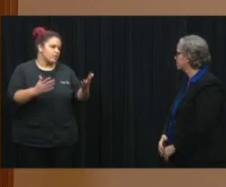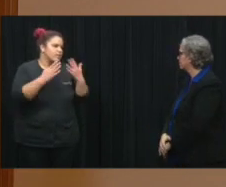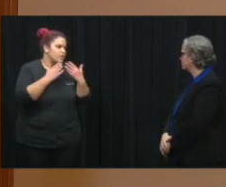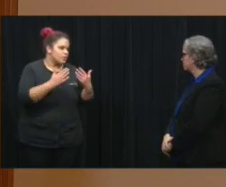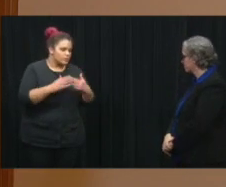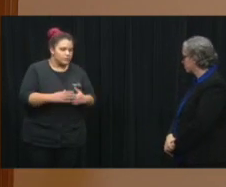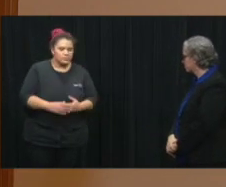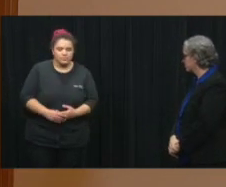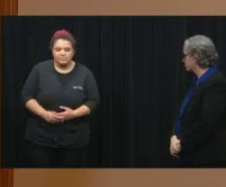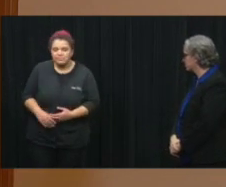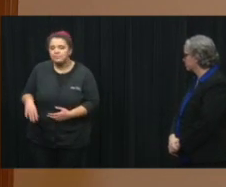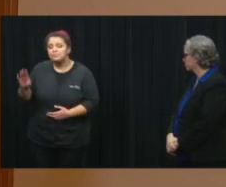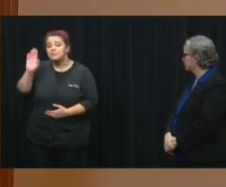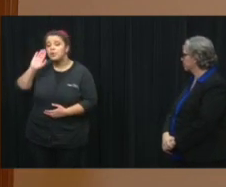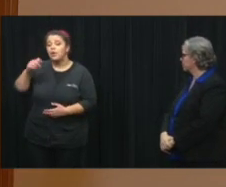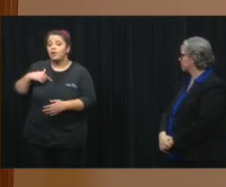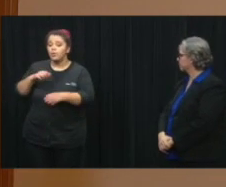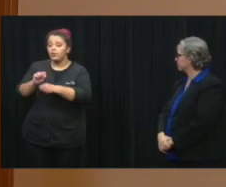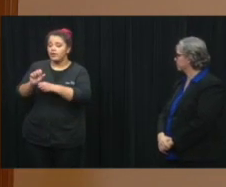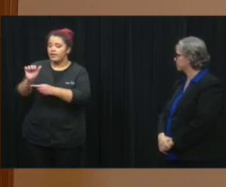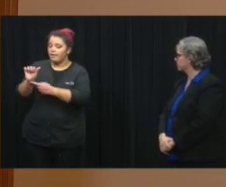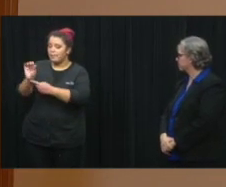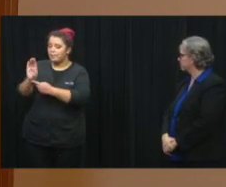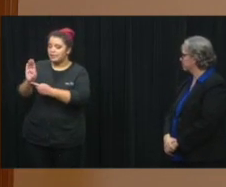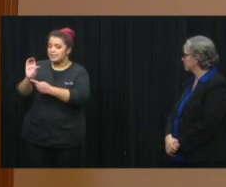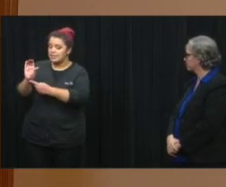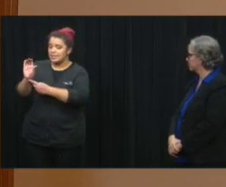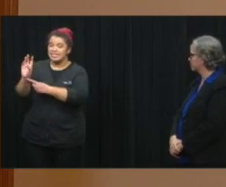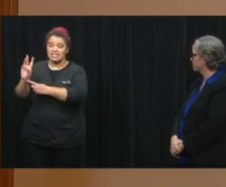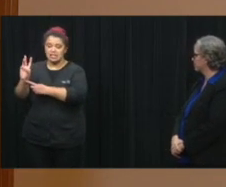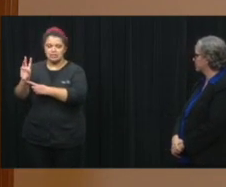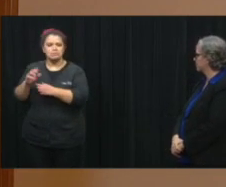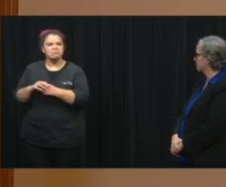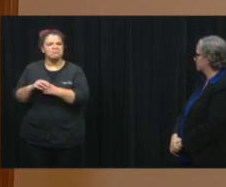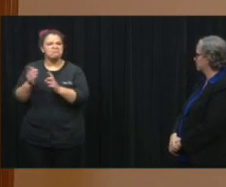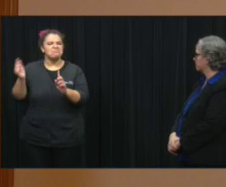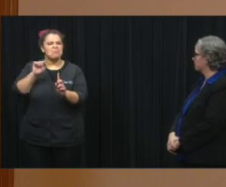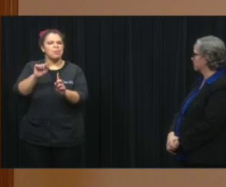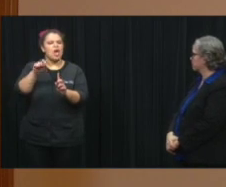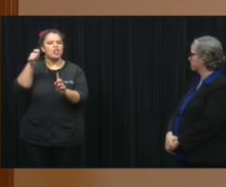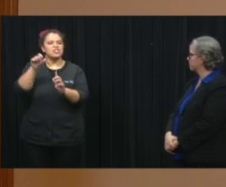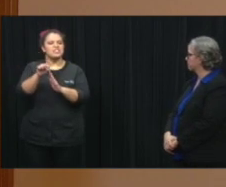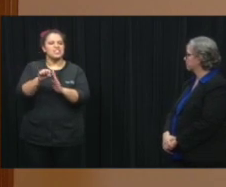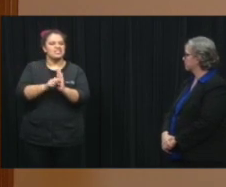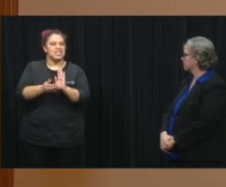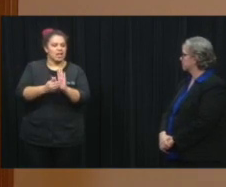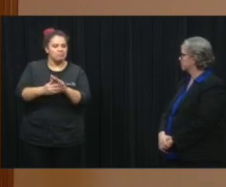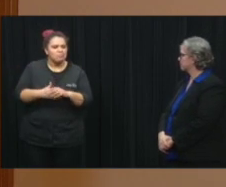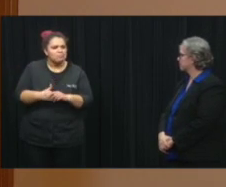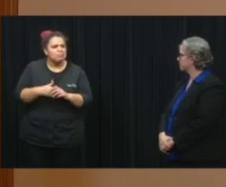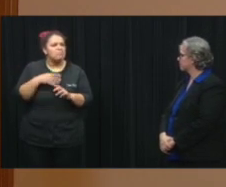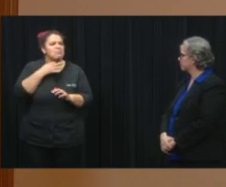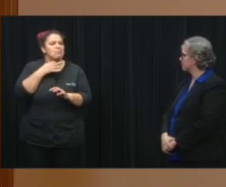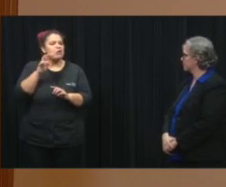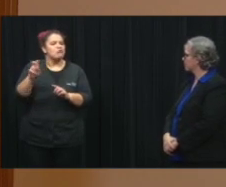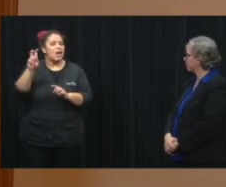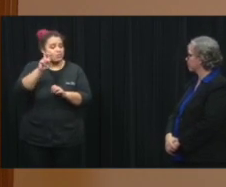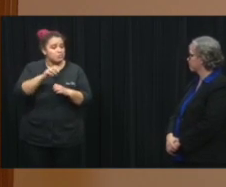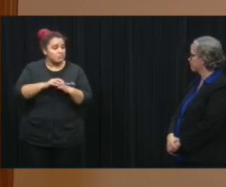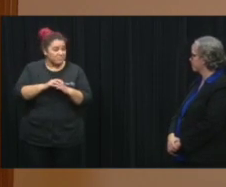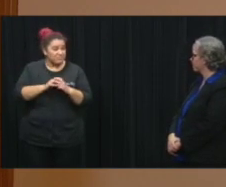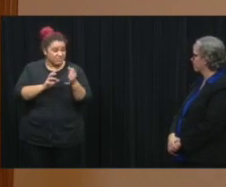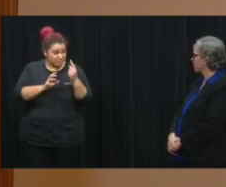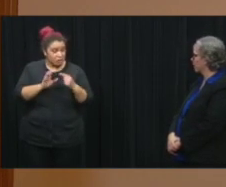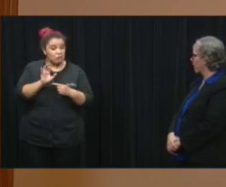Tom Bosco with ABC6 here in Columbus. Speaking of other states, what about travel? We know that Florida and Massachusetts are